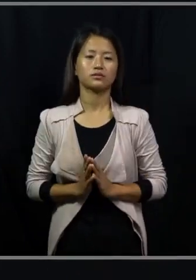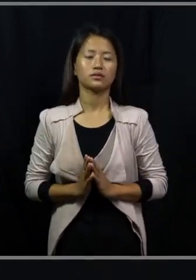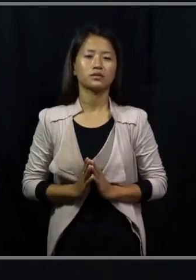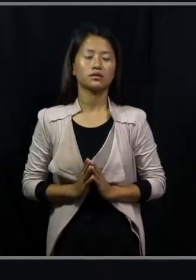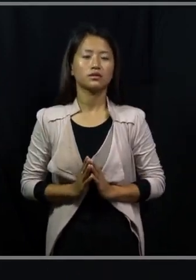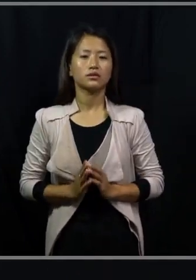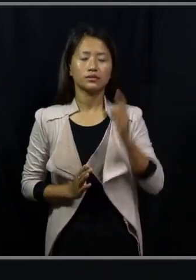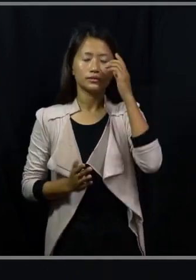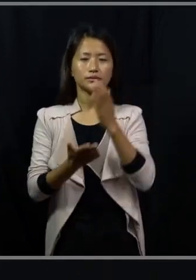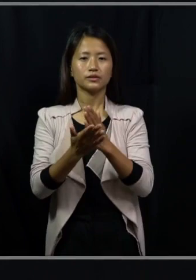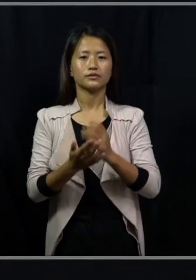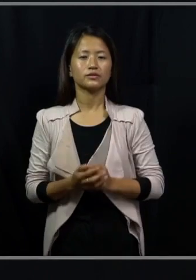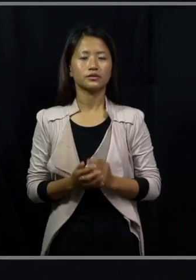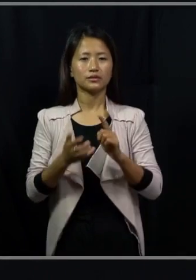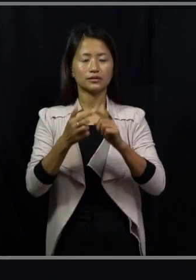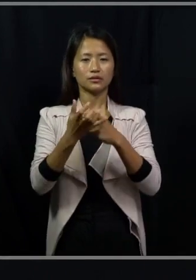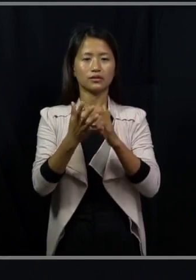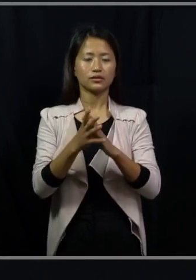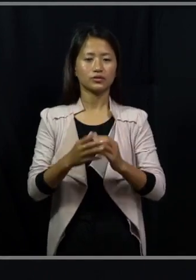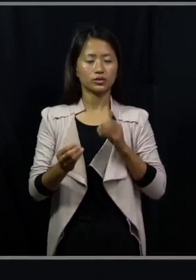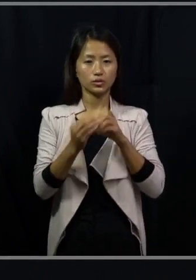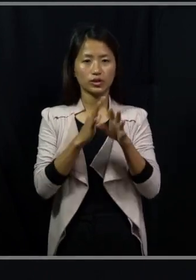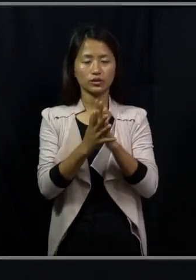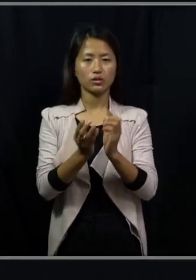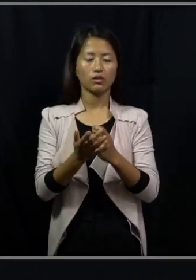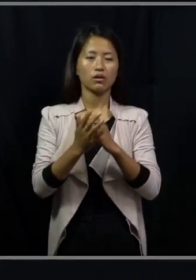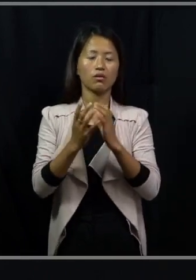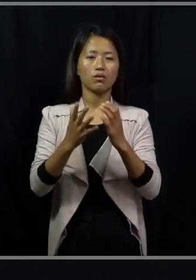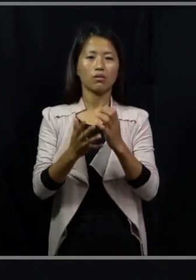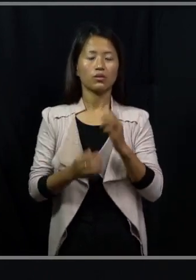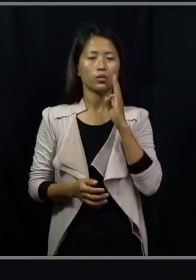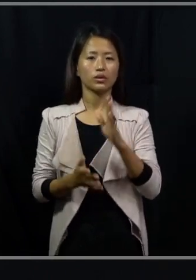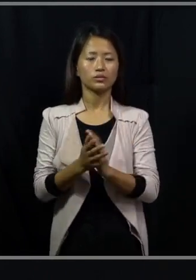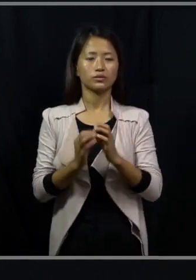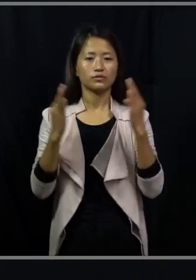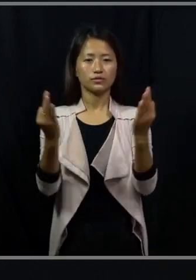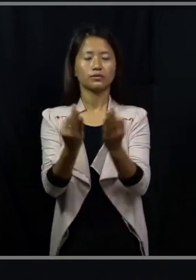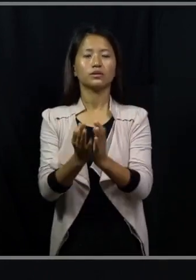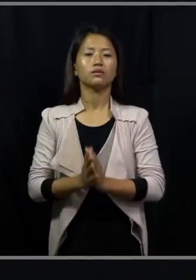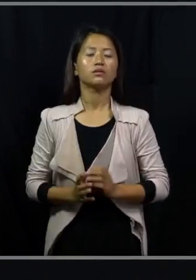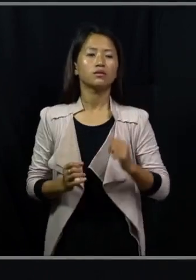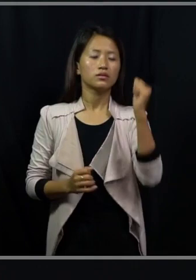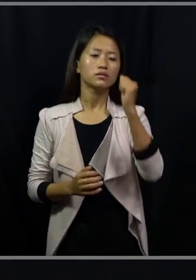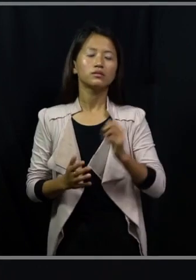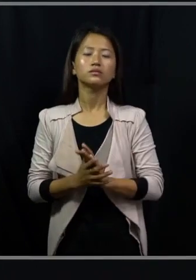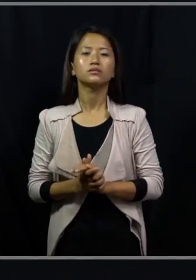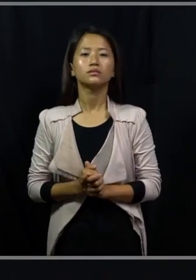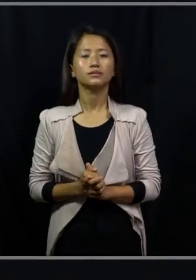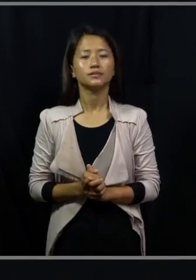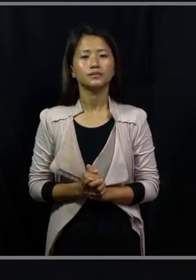is believed that a raised threshold, it brings wealth to the family. And